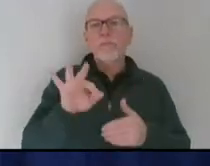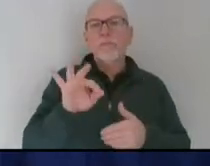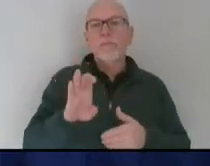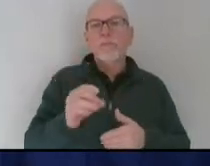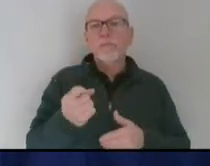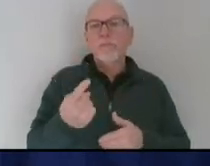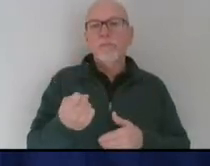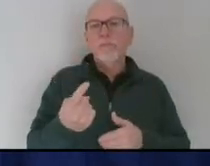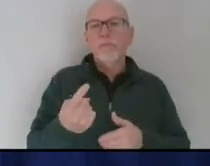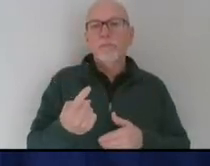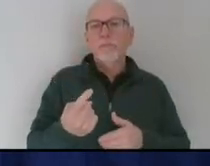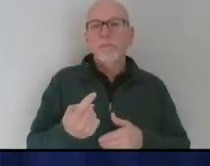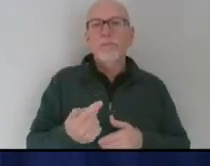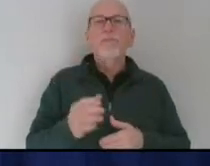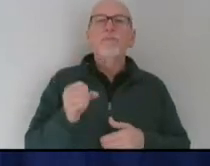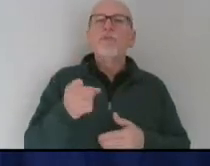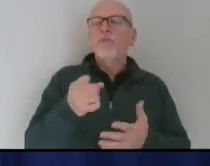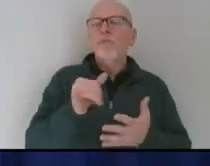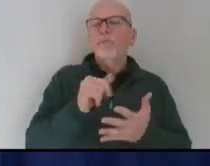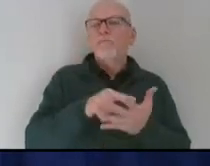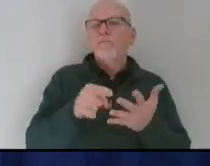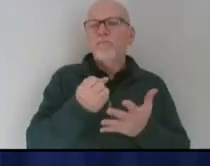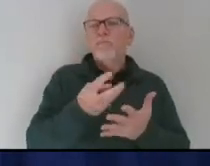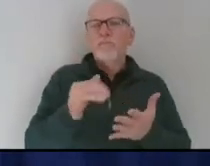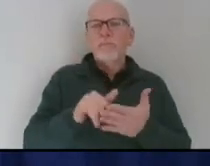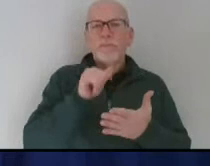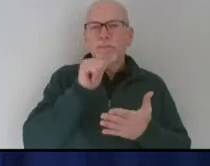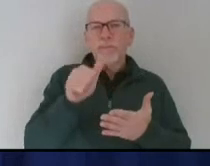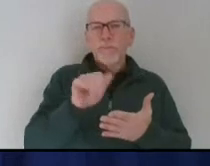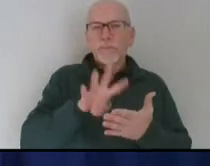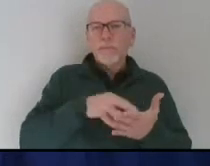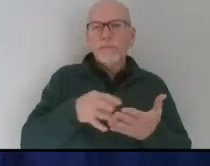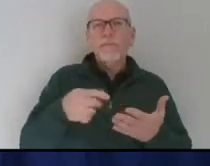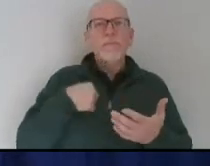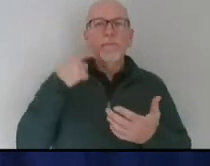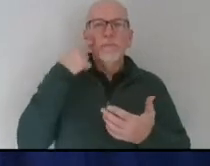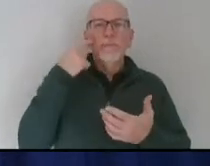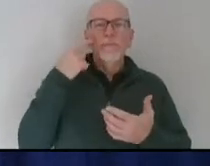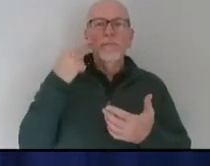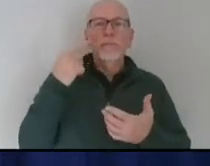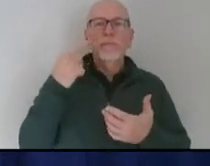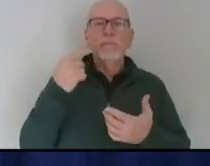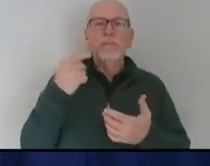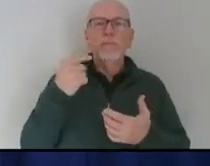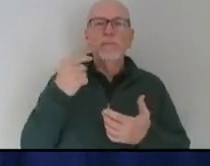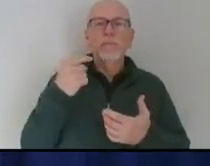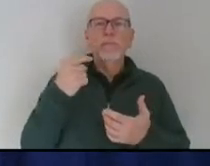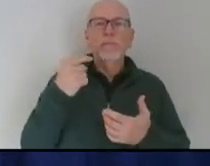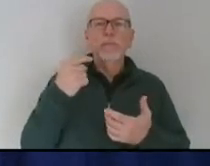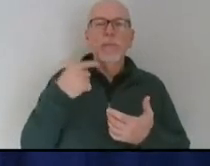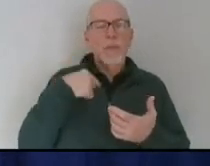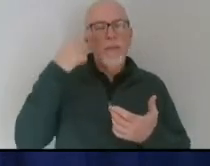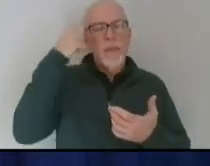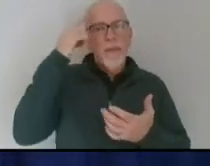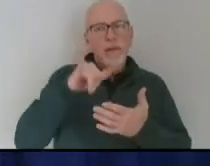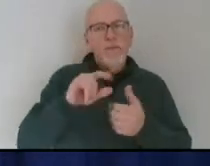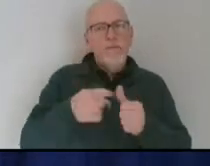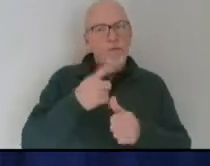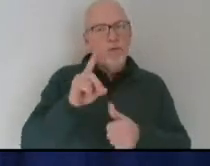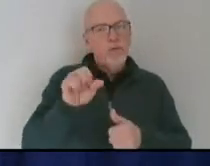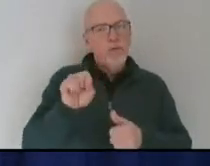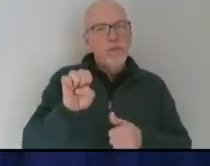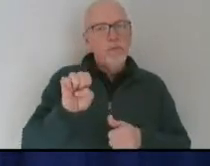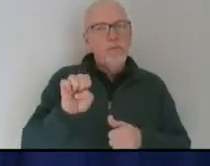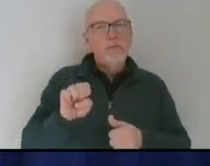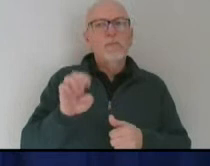11th. So just a handful there that are not scheduled. I think that That again is just the first doses. They'll be coming back